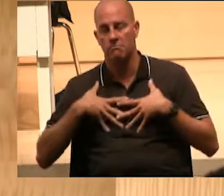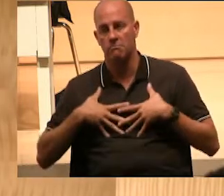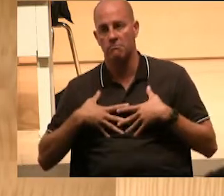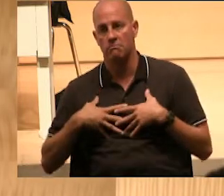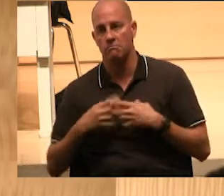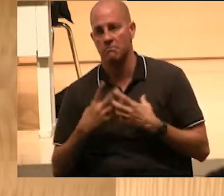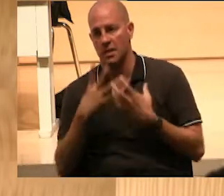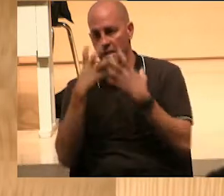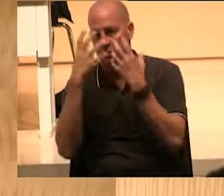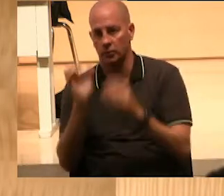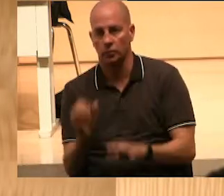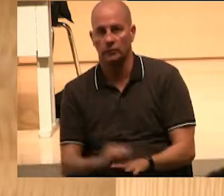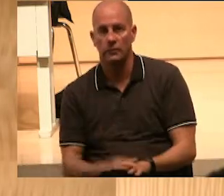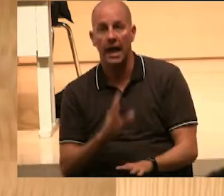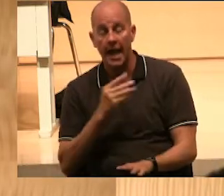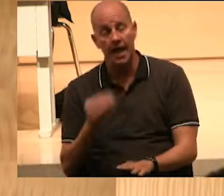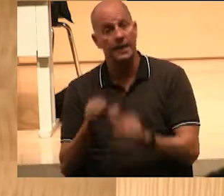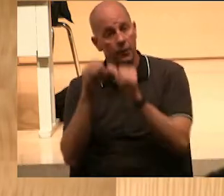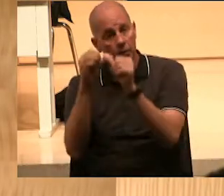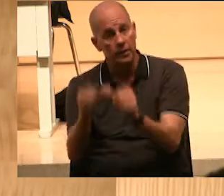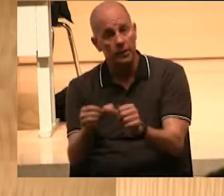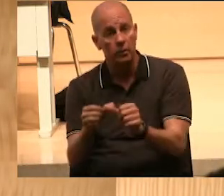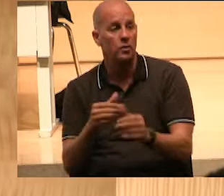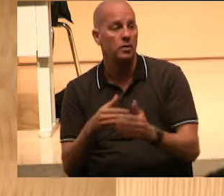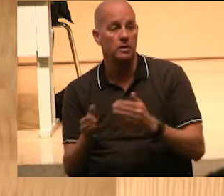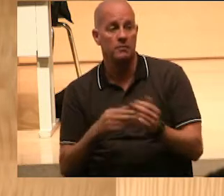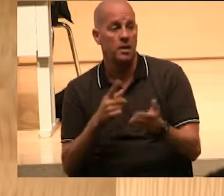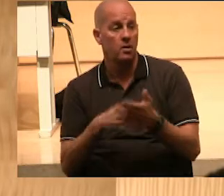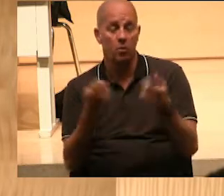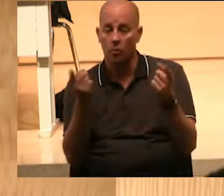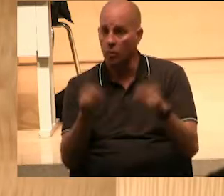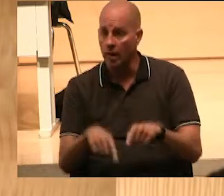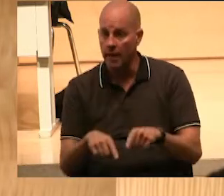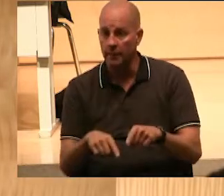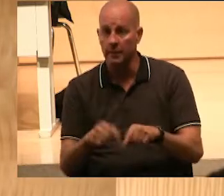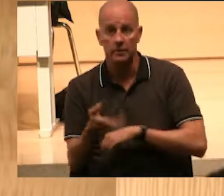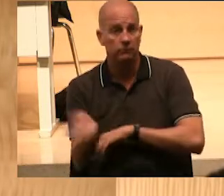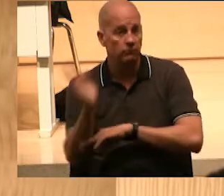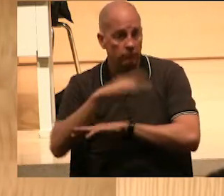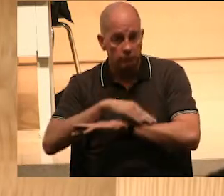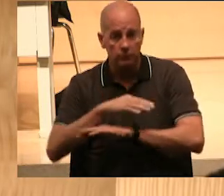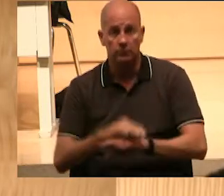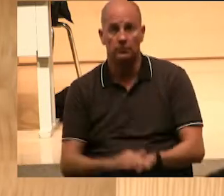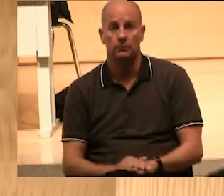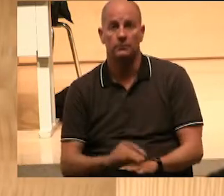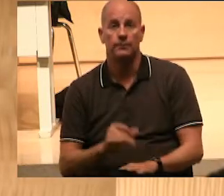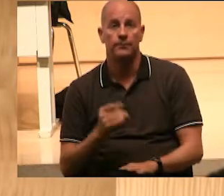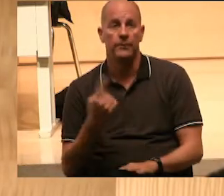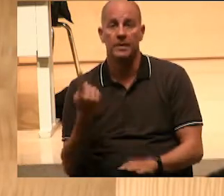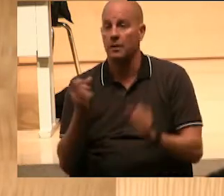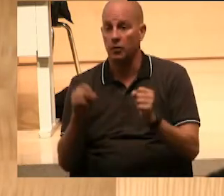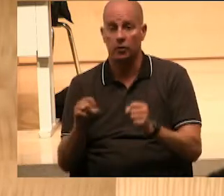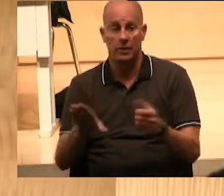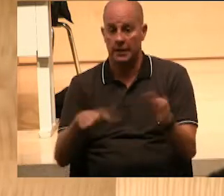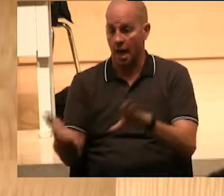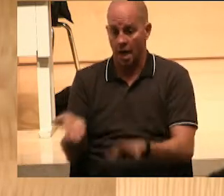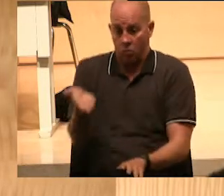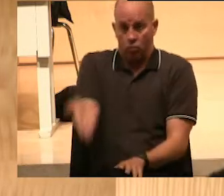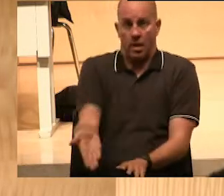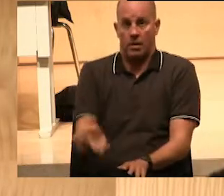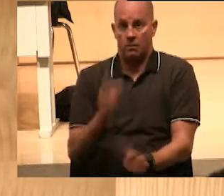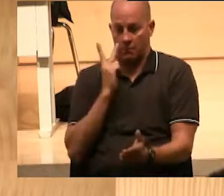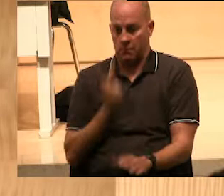And this is a persistent state, so it doesn't matter what's happening during the day. It doesn't matter if someone could drop dead in front of you, you'll still